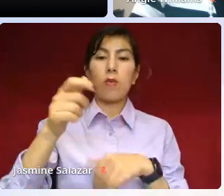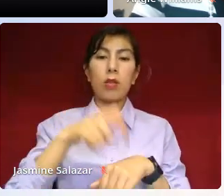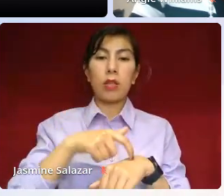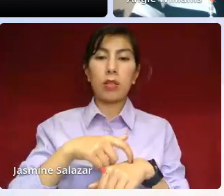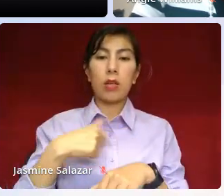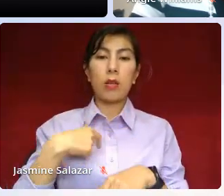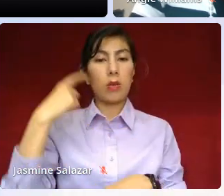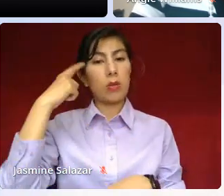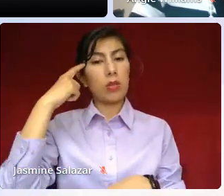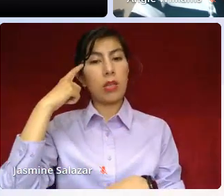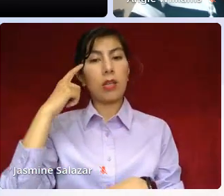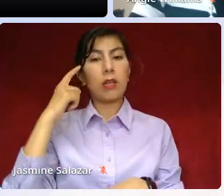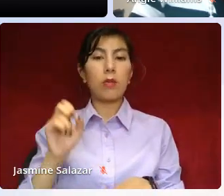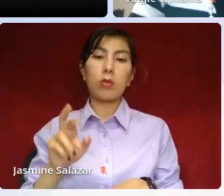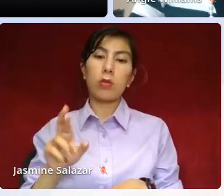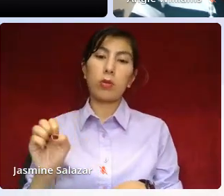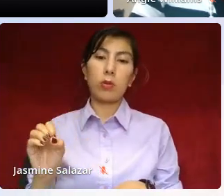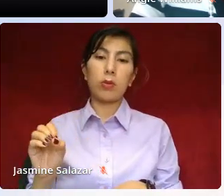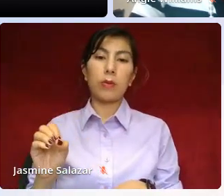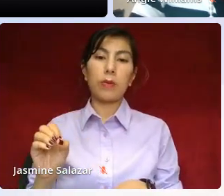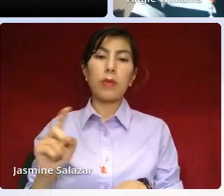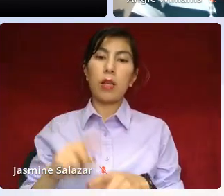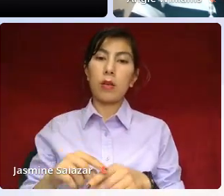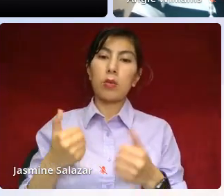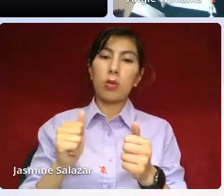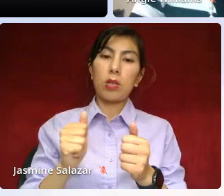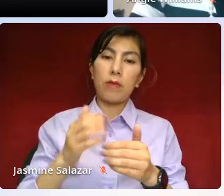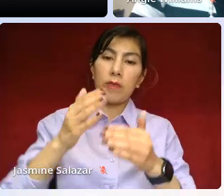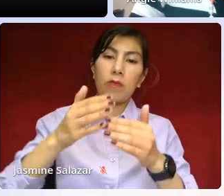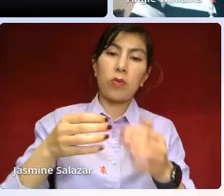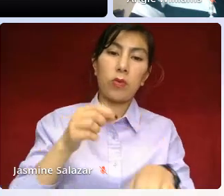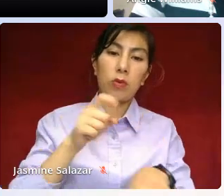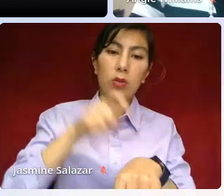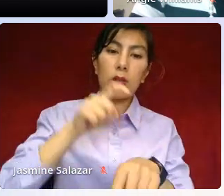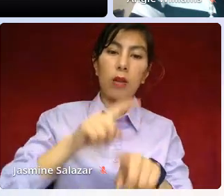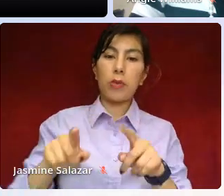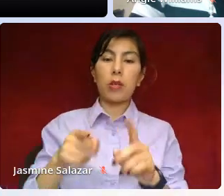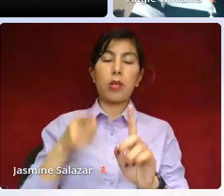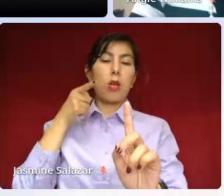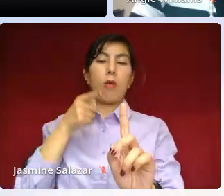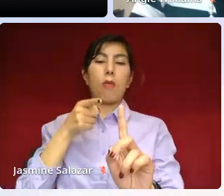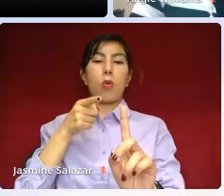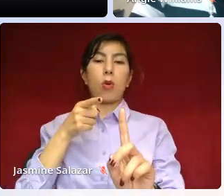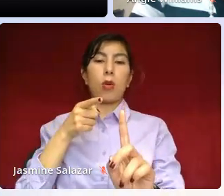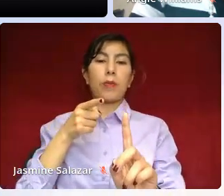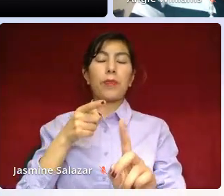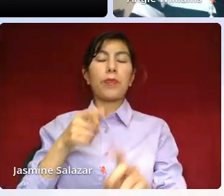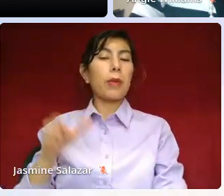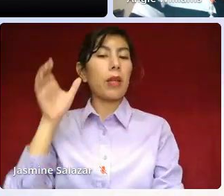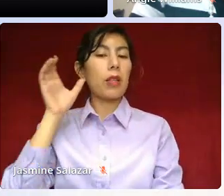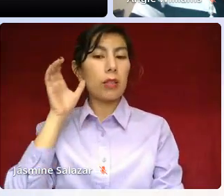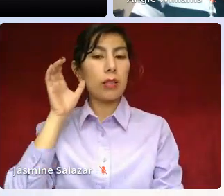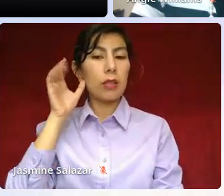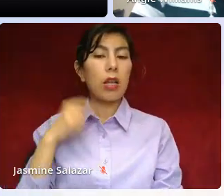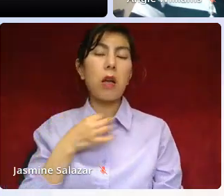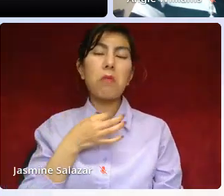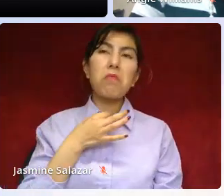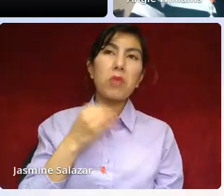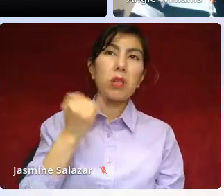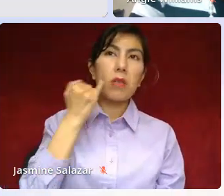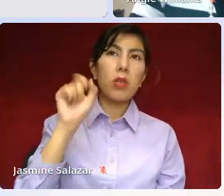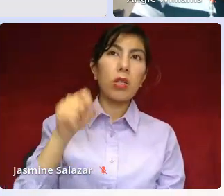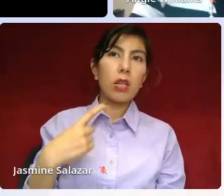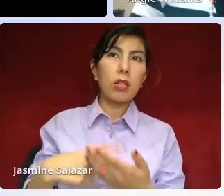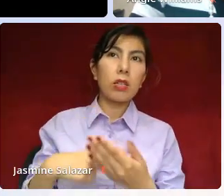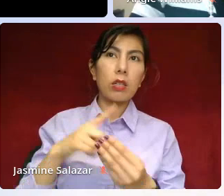so, and I'll try and get us tight. But to that point around sort of listening, I wonder if you can, if y'all can talk a bit about